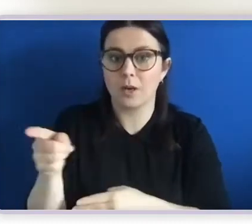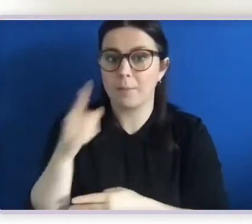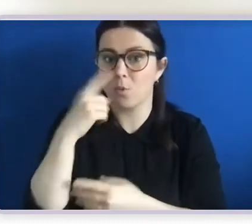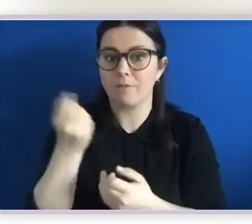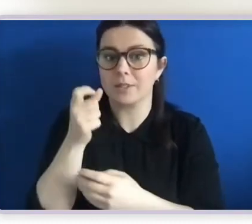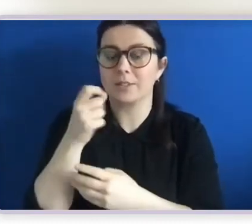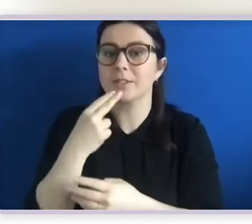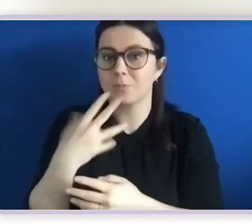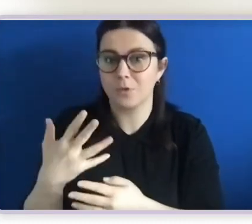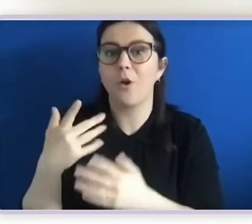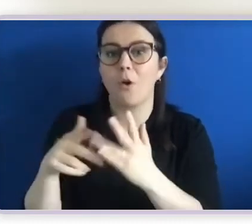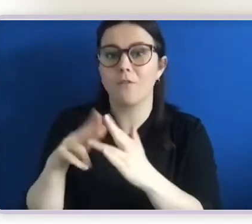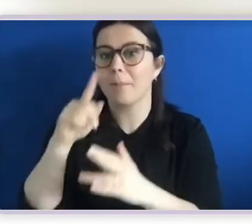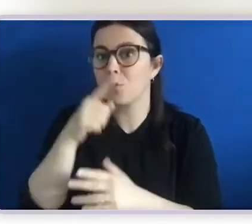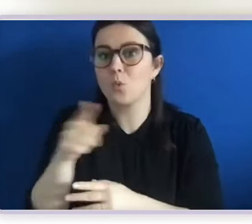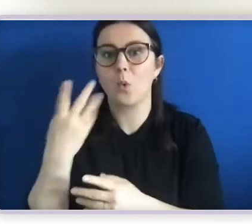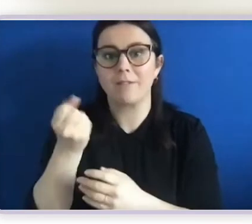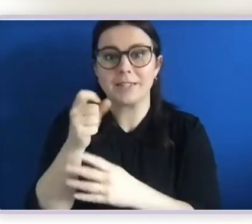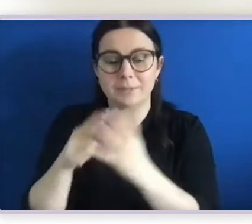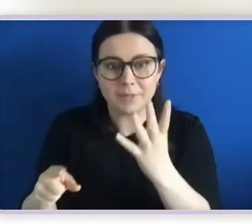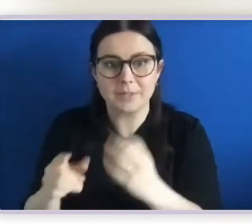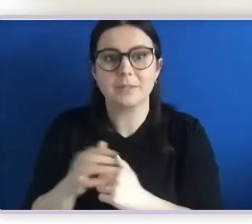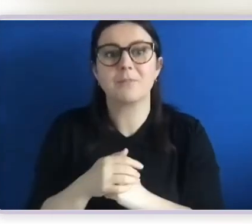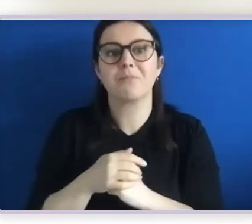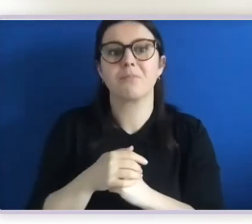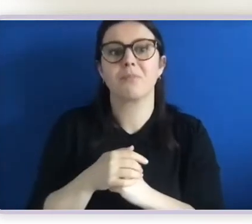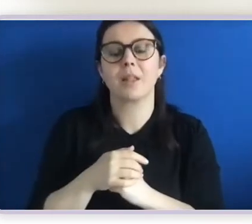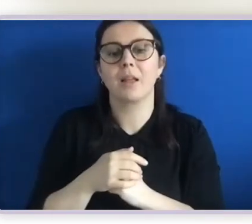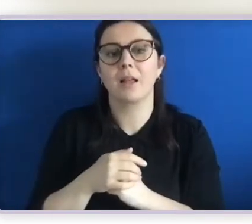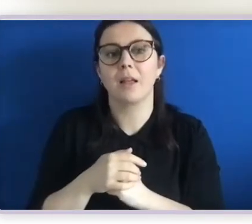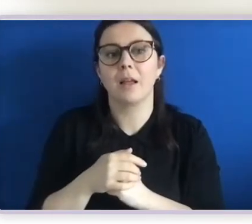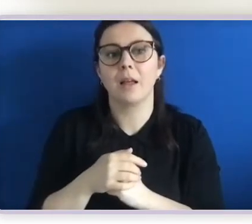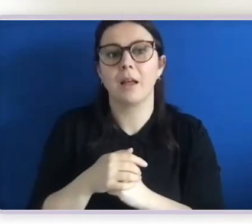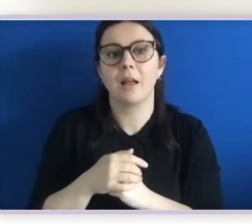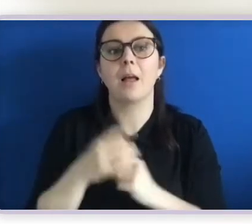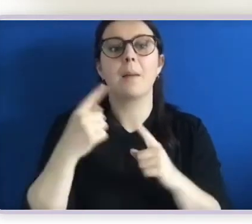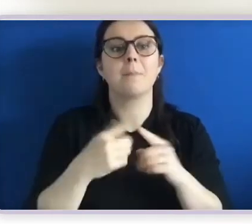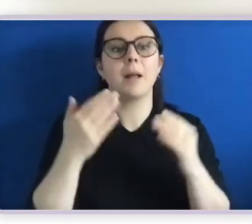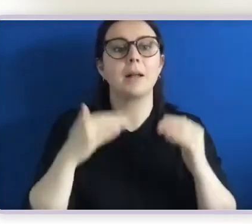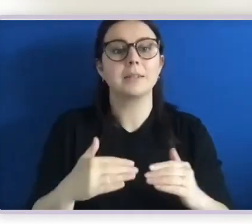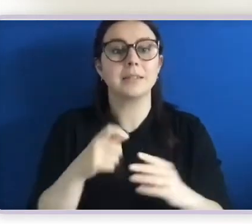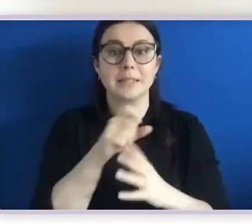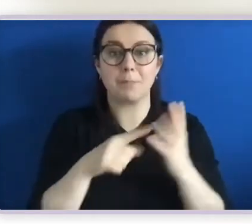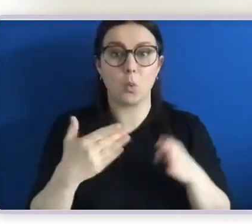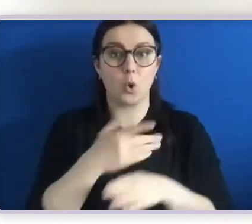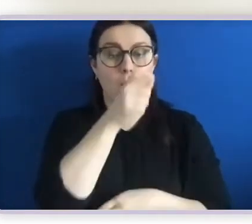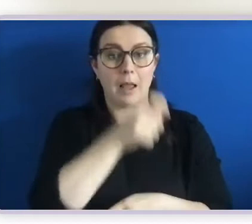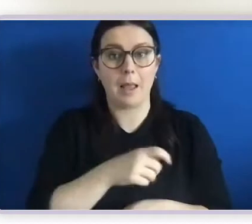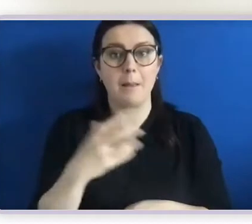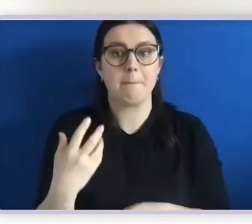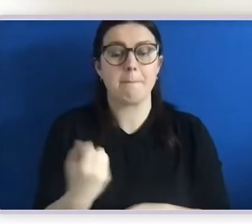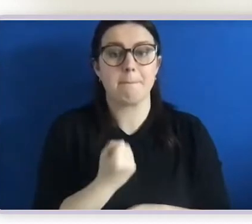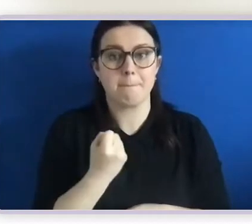against neglect and abuse. And finally, disability workers must prevent